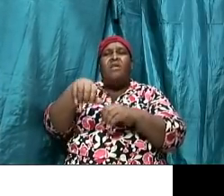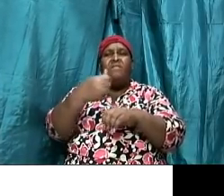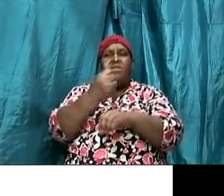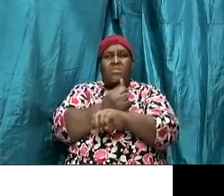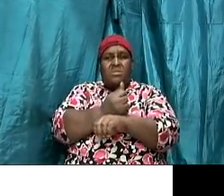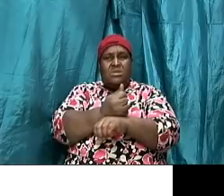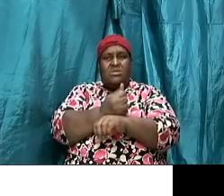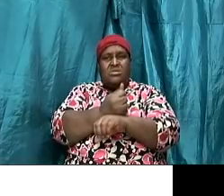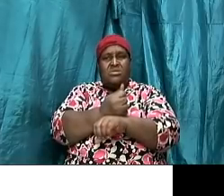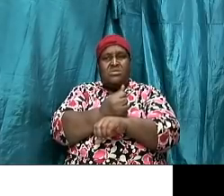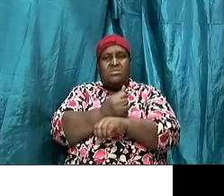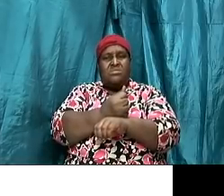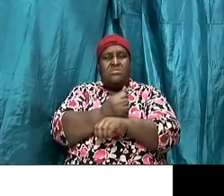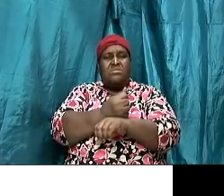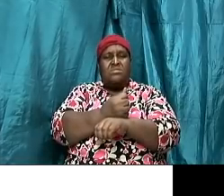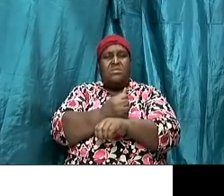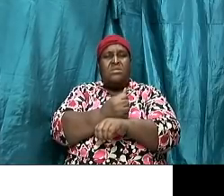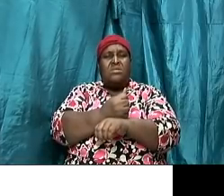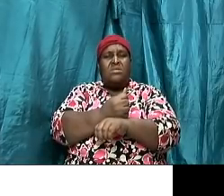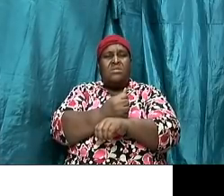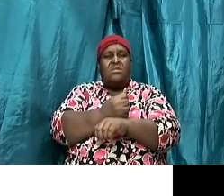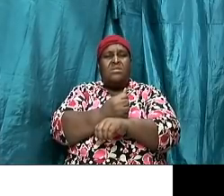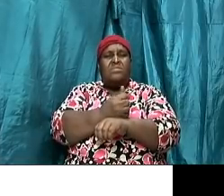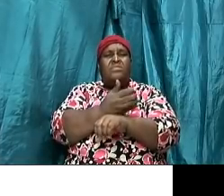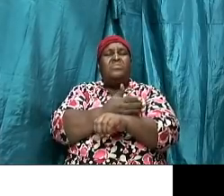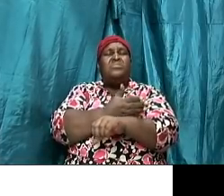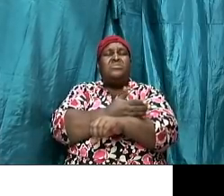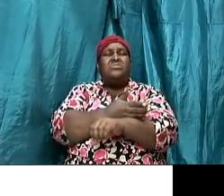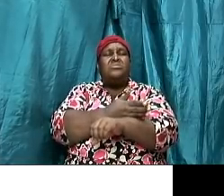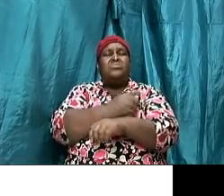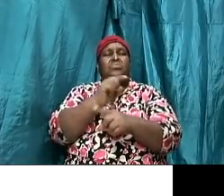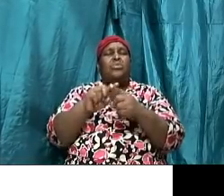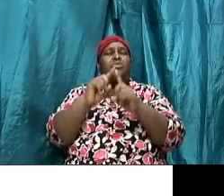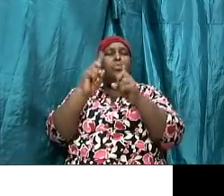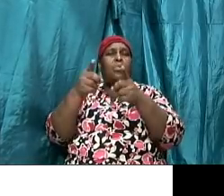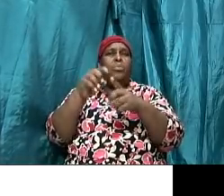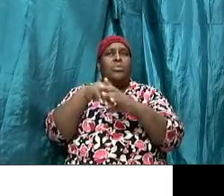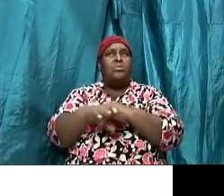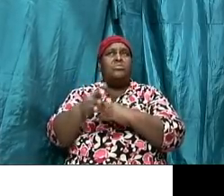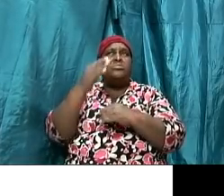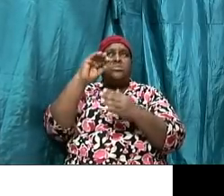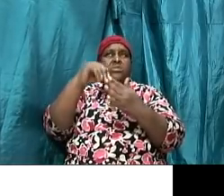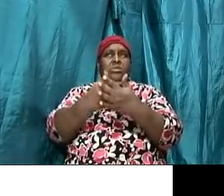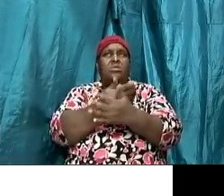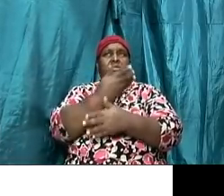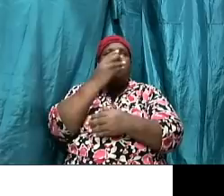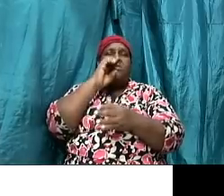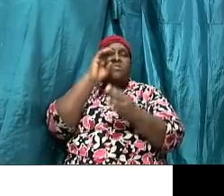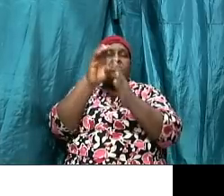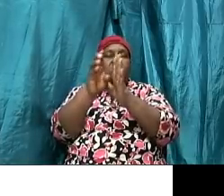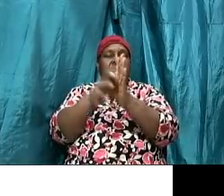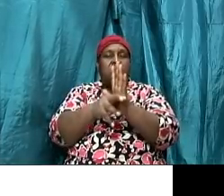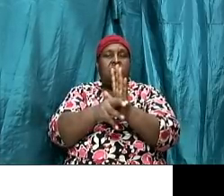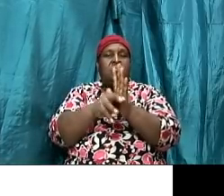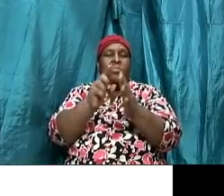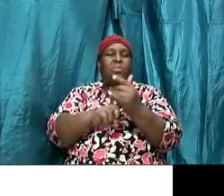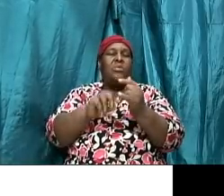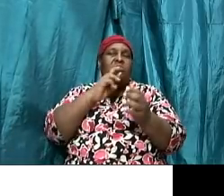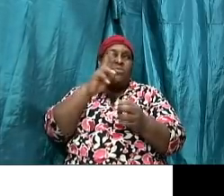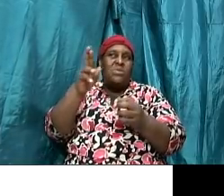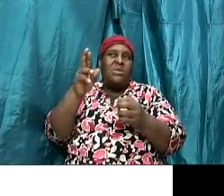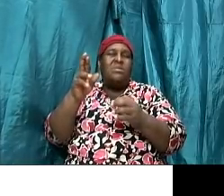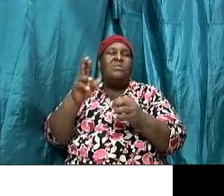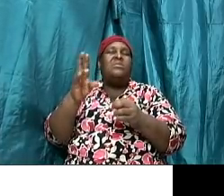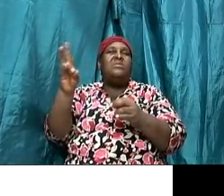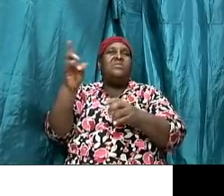of what we're going to be touching. Because when we go to the New Testament now, we're going to realize what really the Sabbath is. But